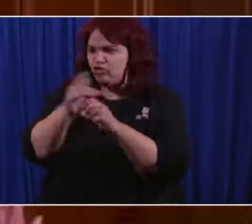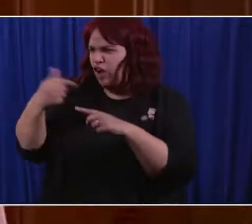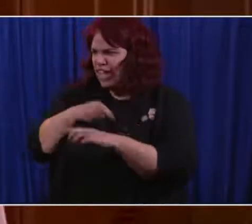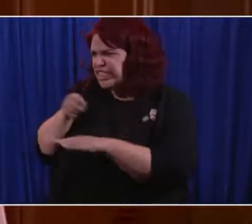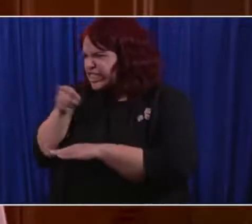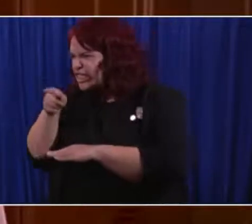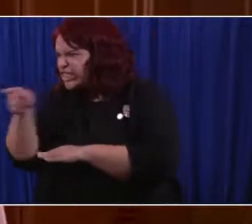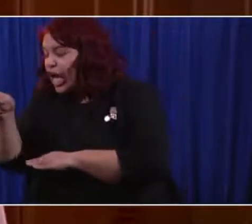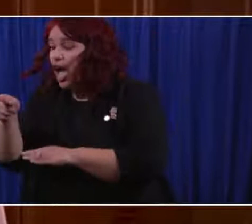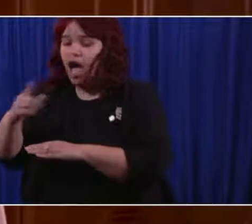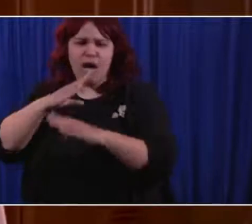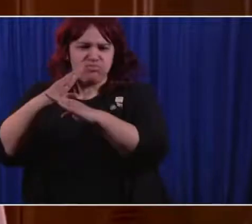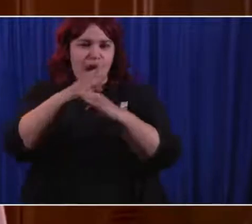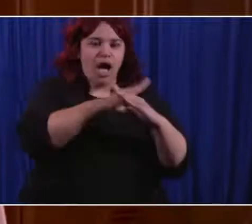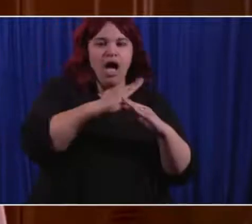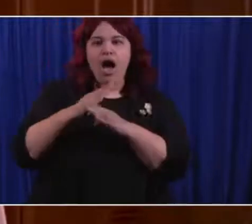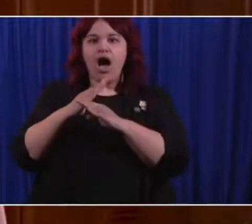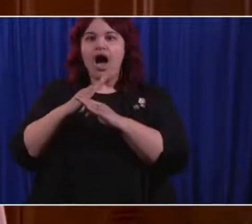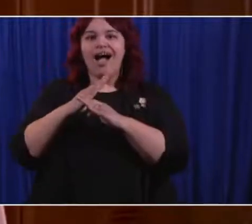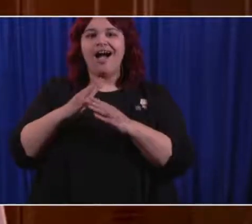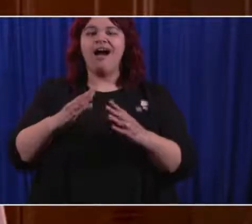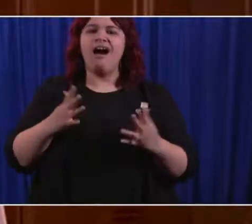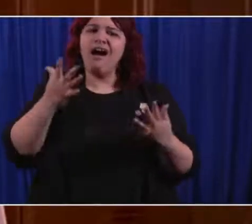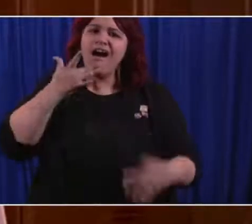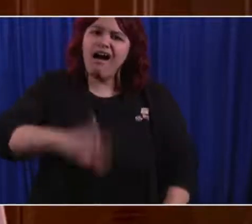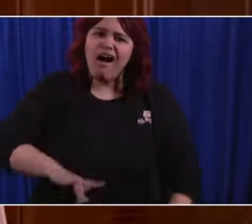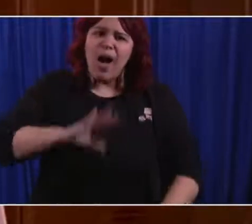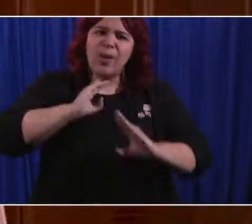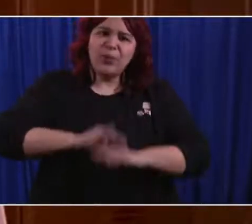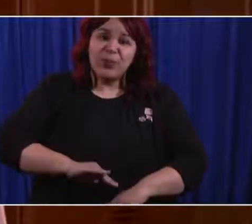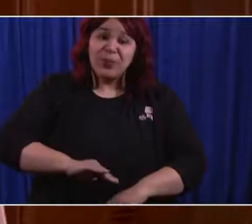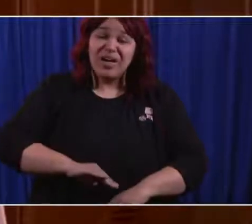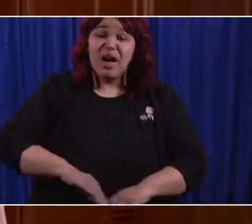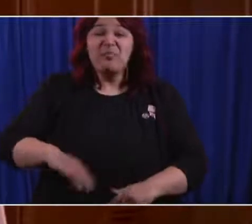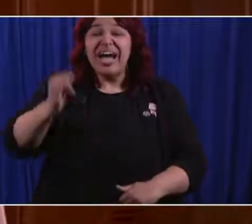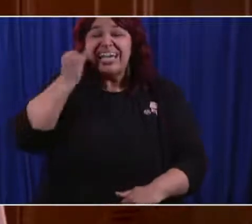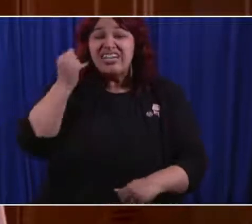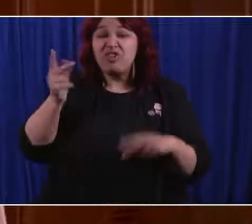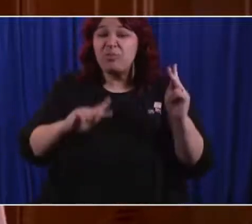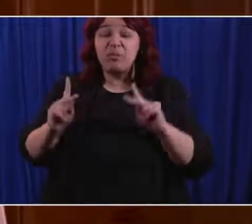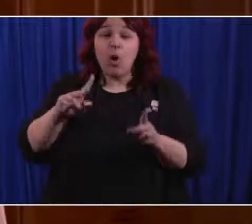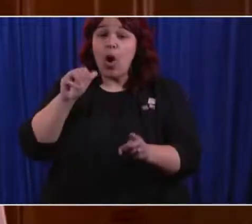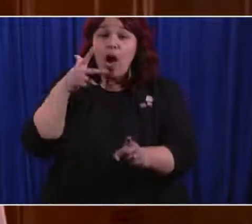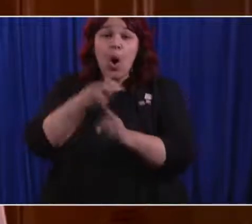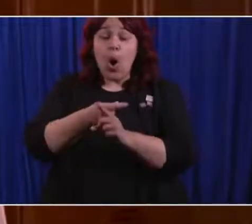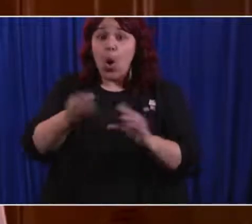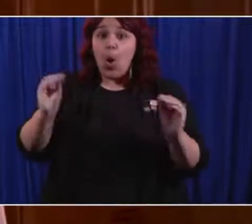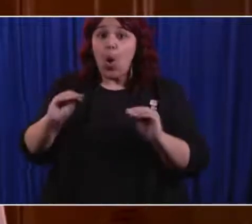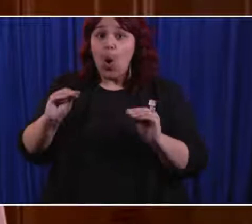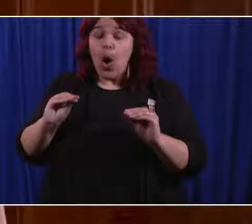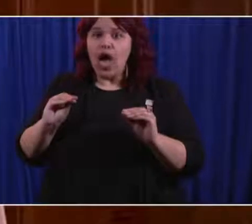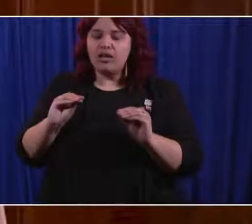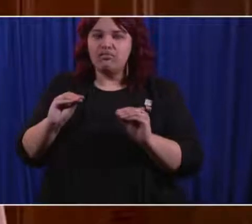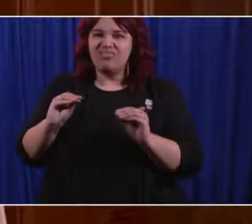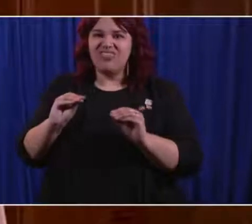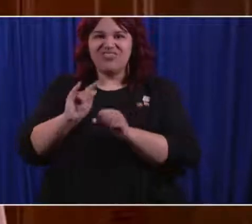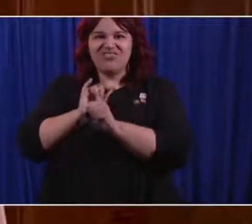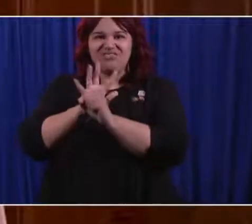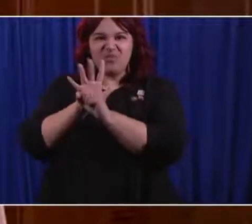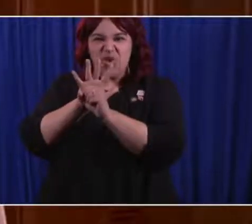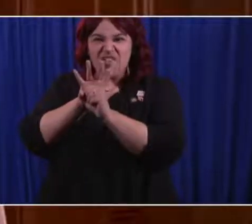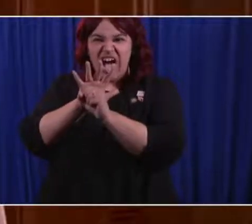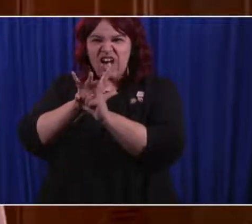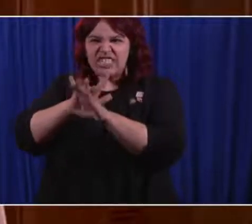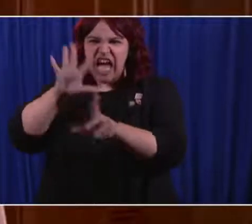and a situation like that, it is worrisome. I think people can generally do